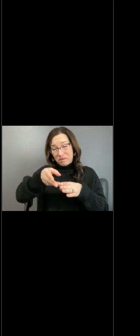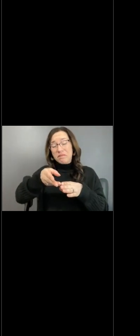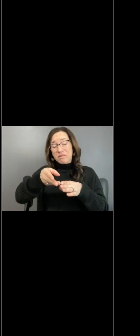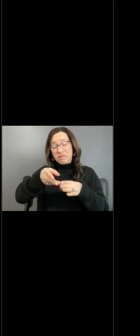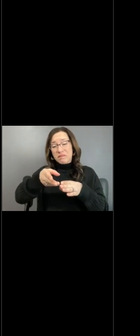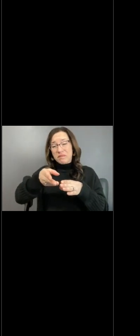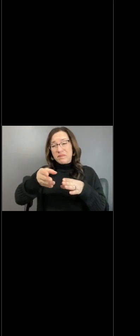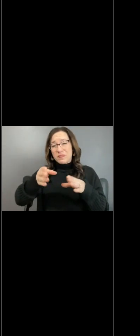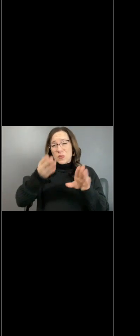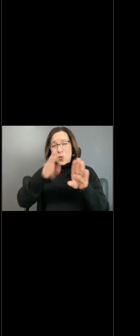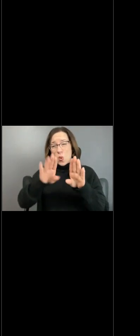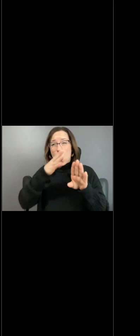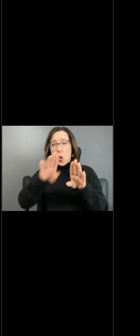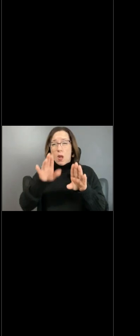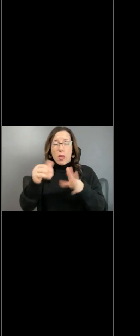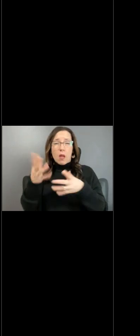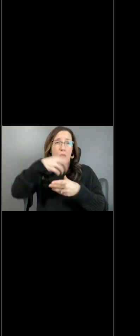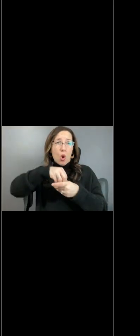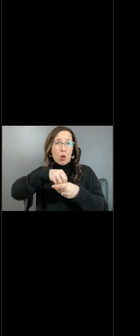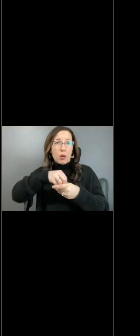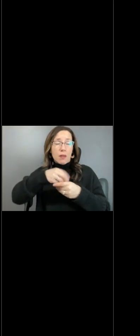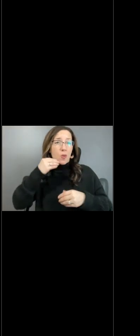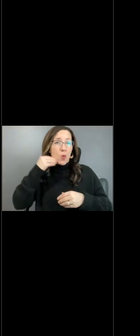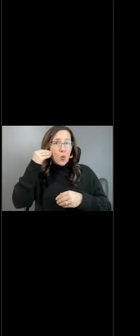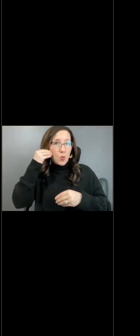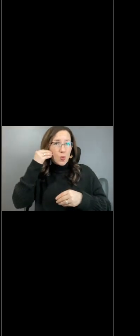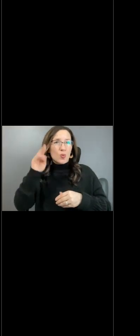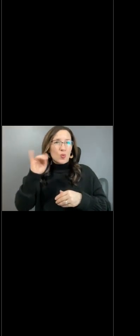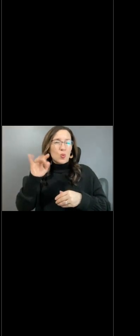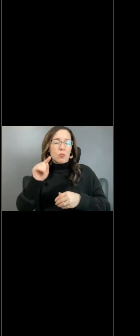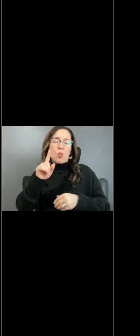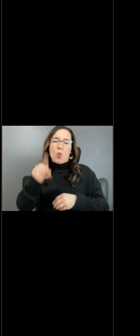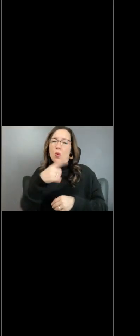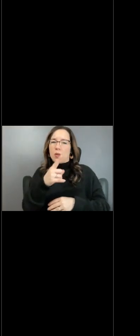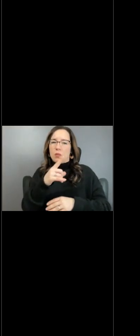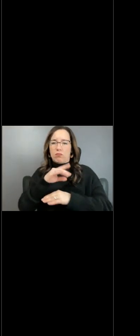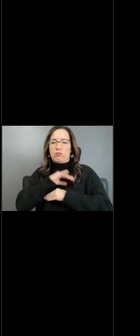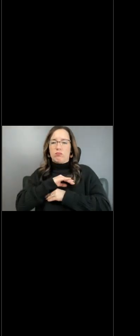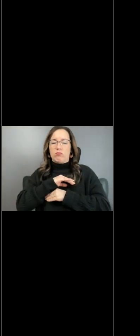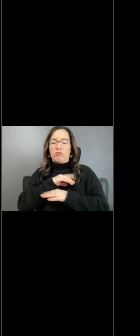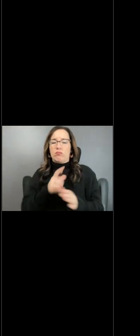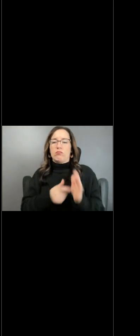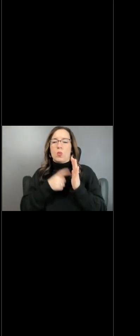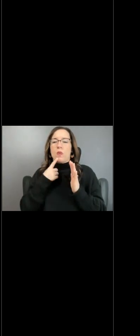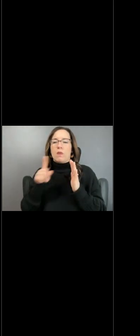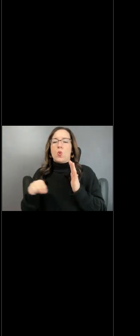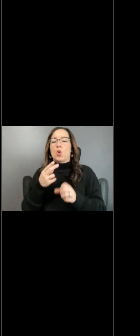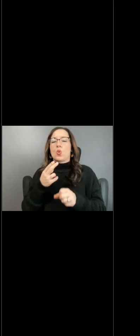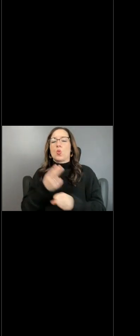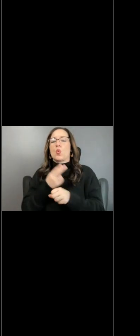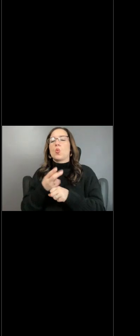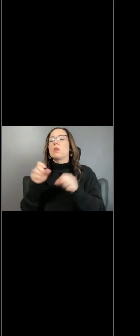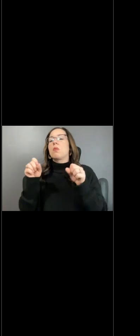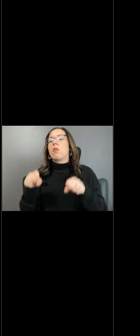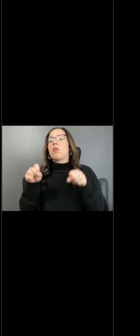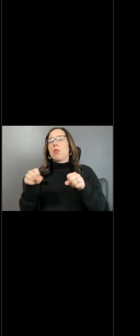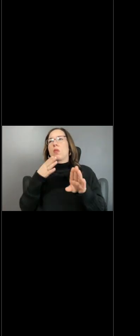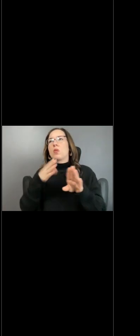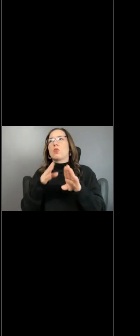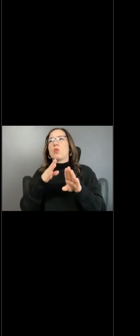dwelling unit and only needs to meet the requirements for usable doors within